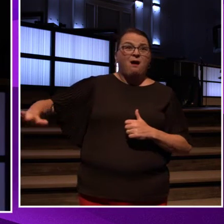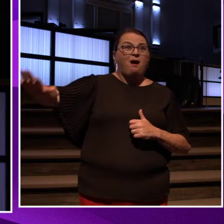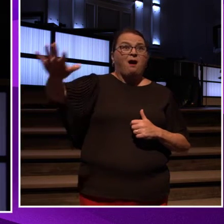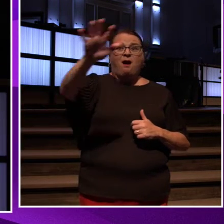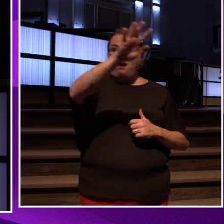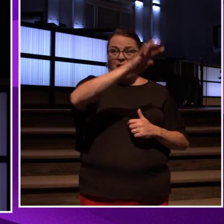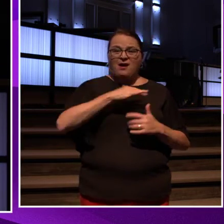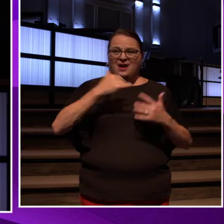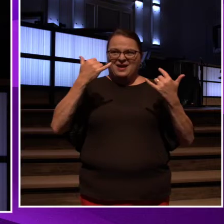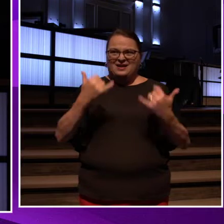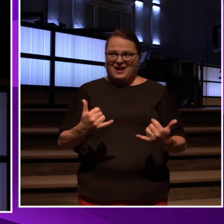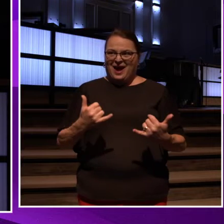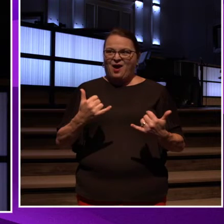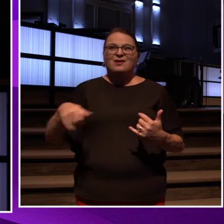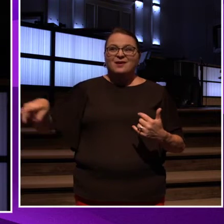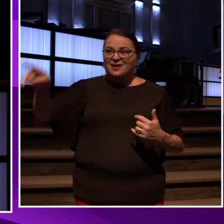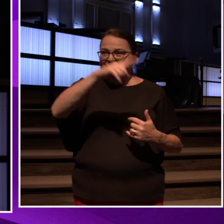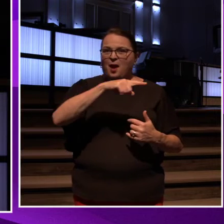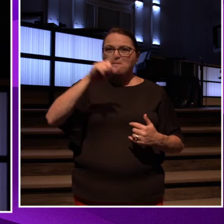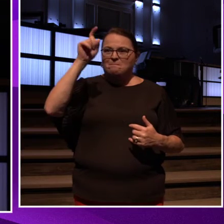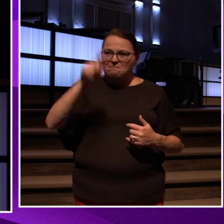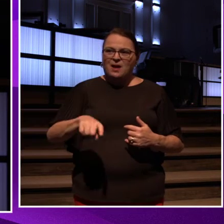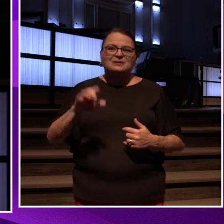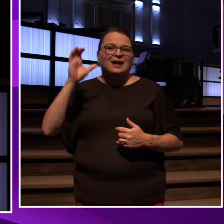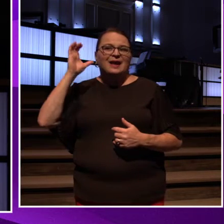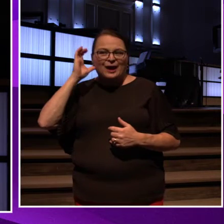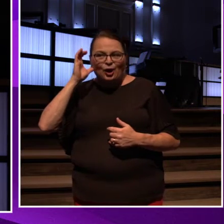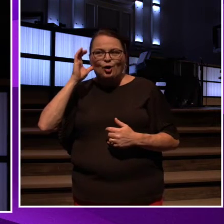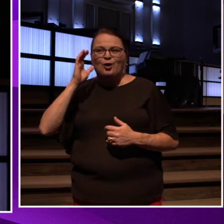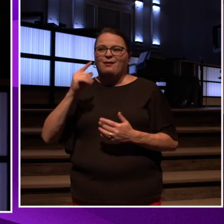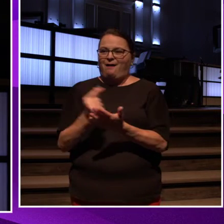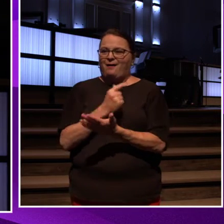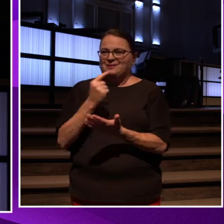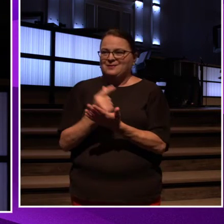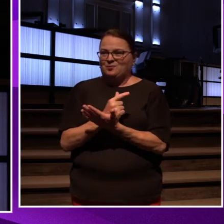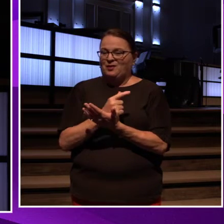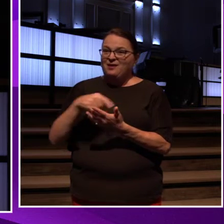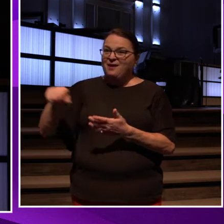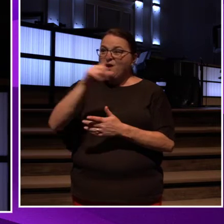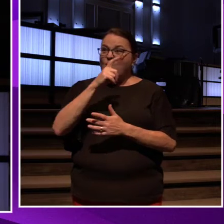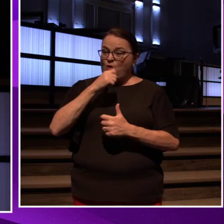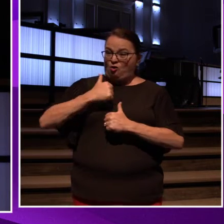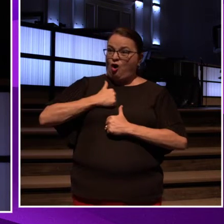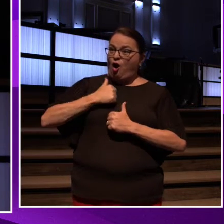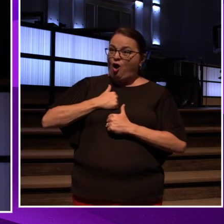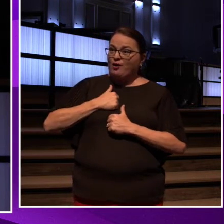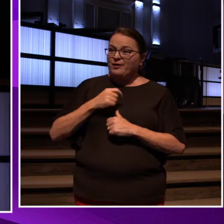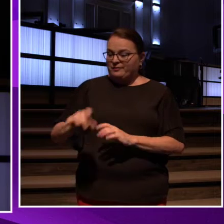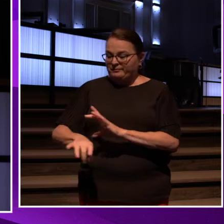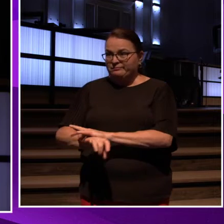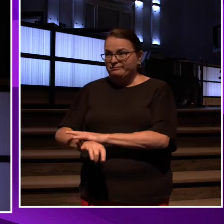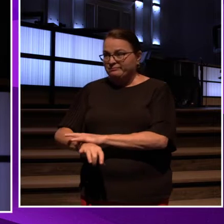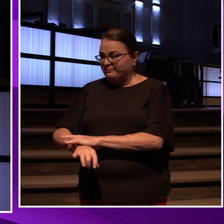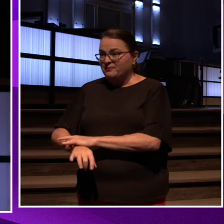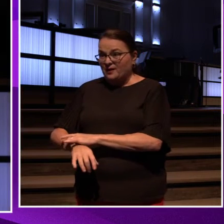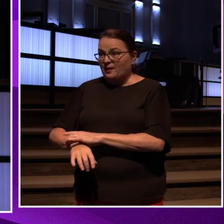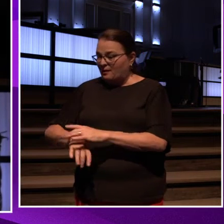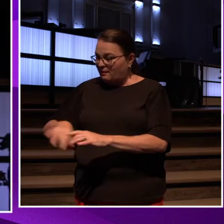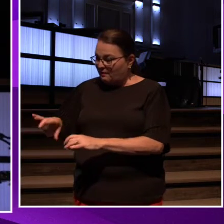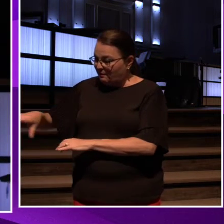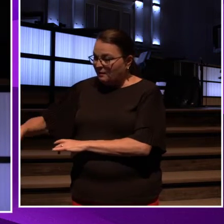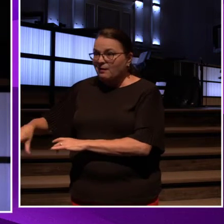hand are now hearing the gospel. The whole imperial guard. How would you like to have been chained to the Apostle